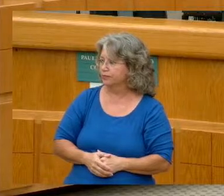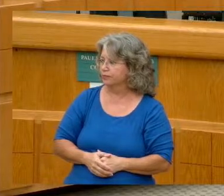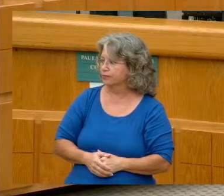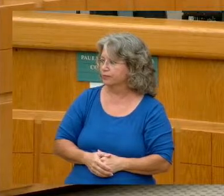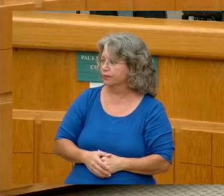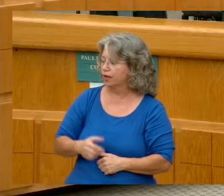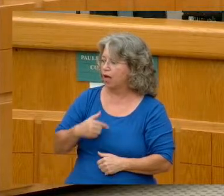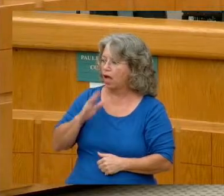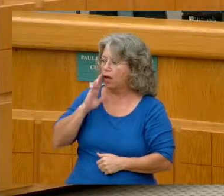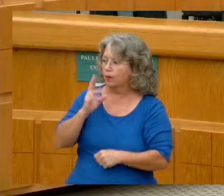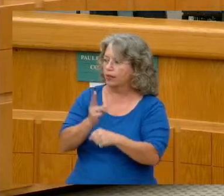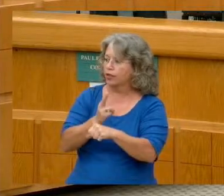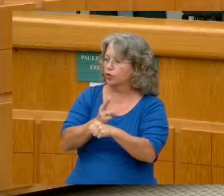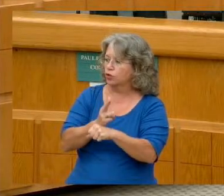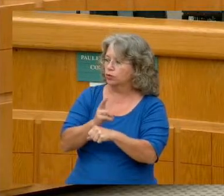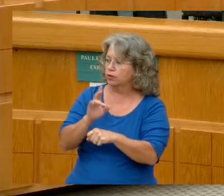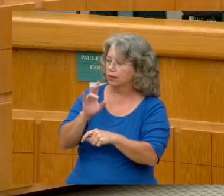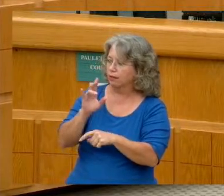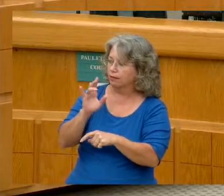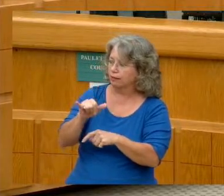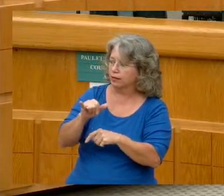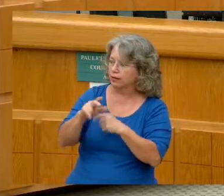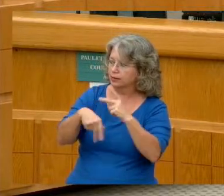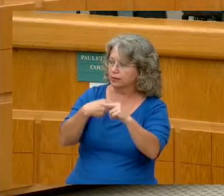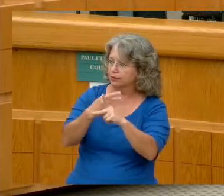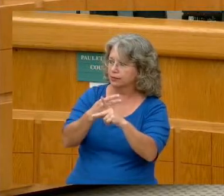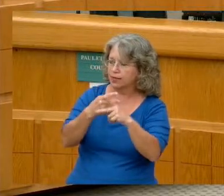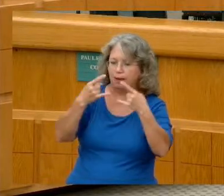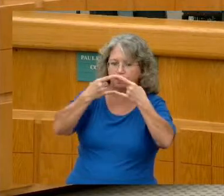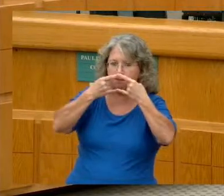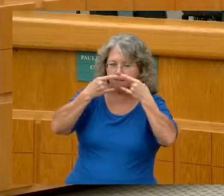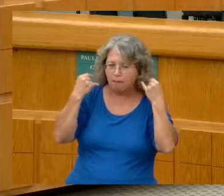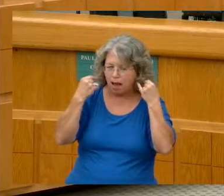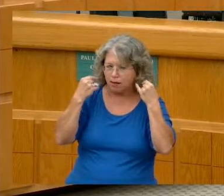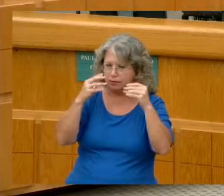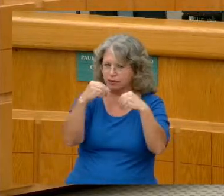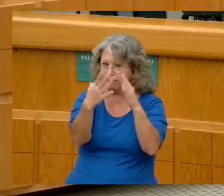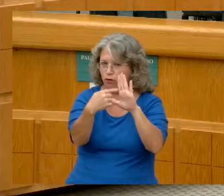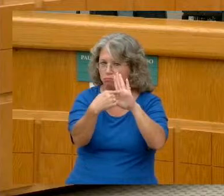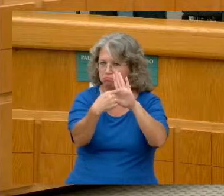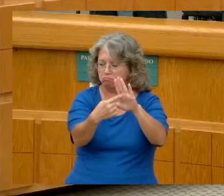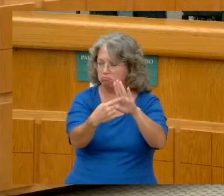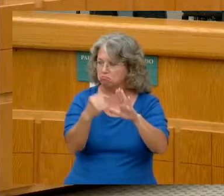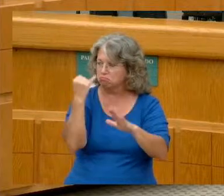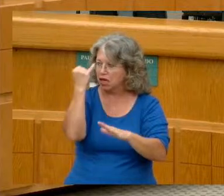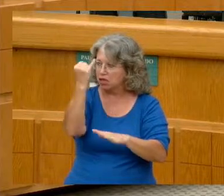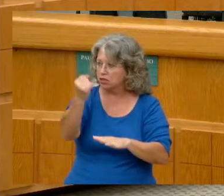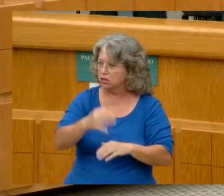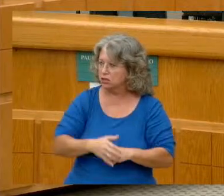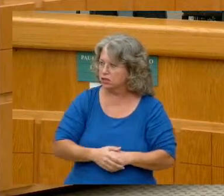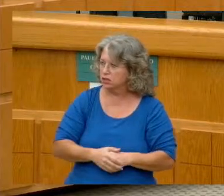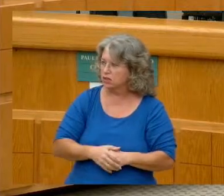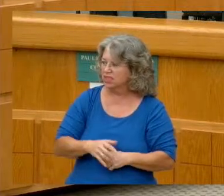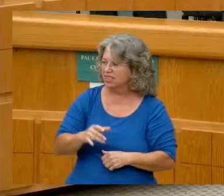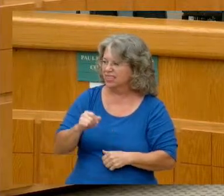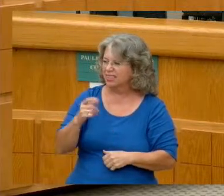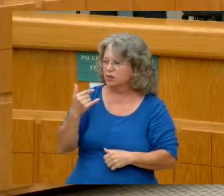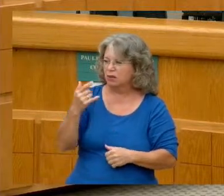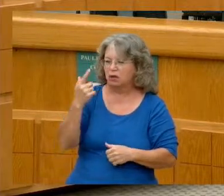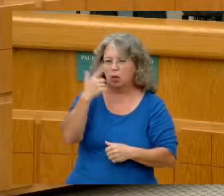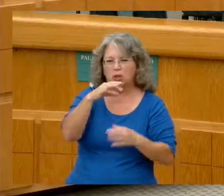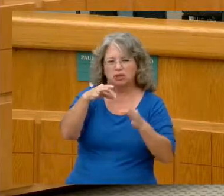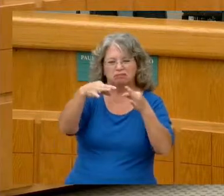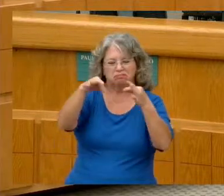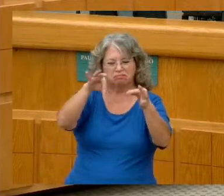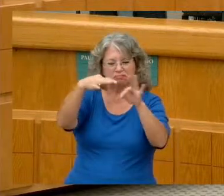I'm going to use this mask. So just to kind of give you an idea, this mask actually looks a little flimsy,